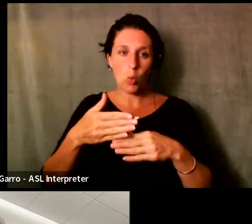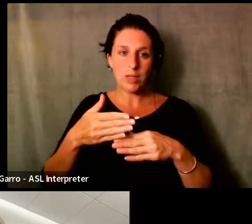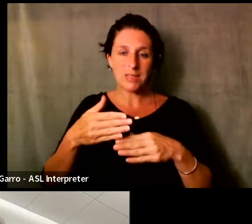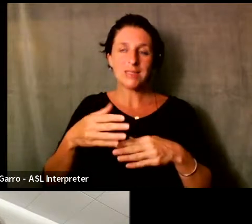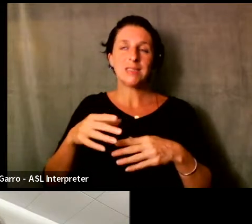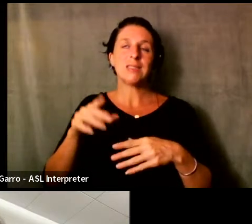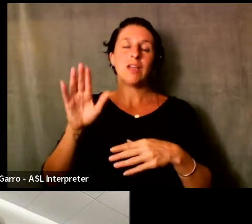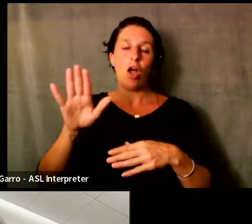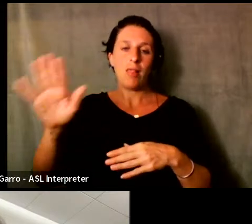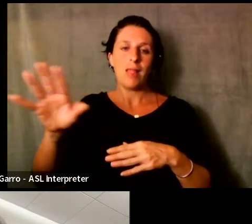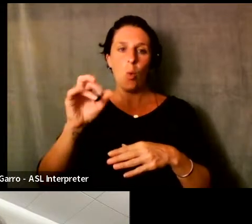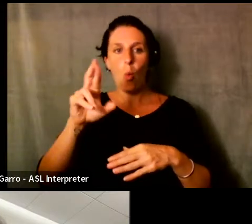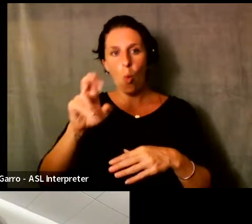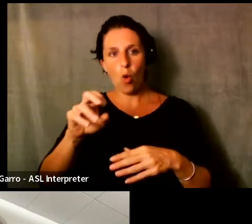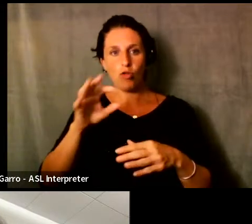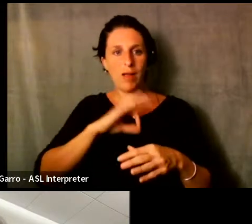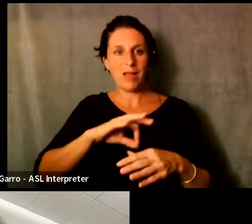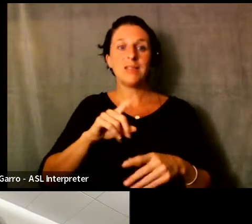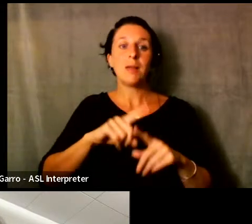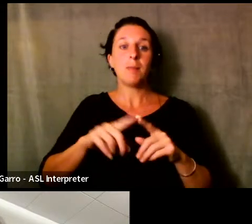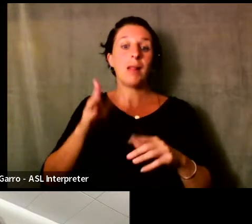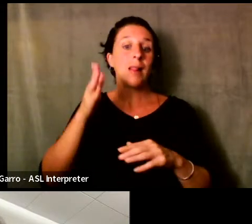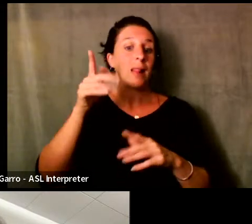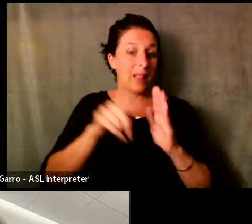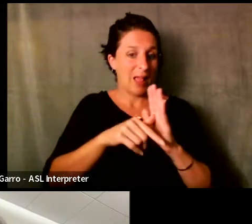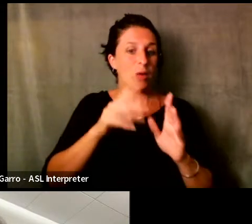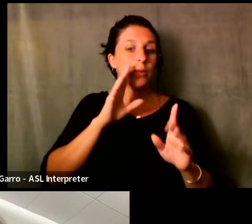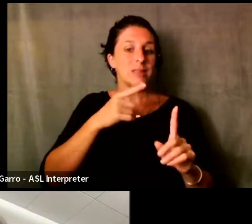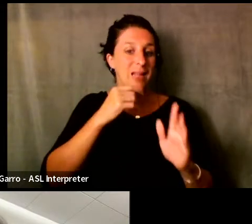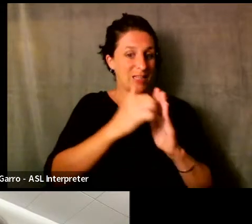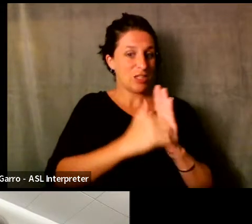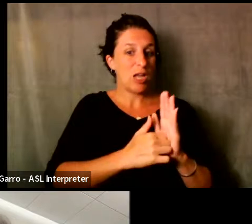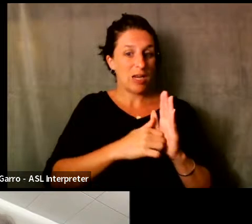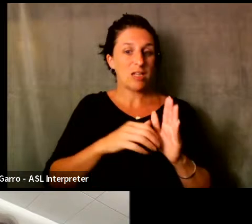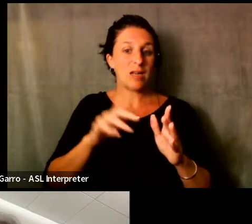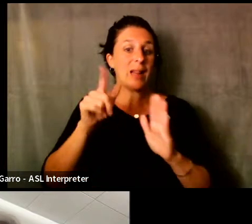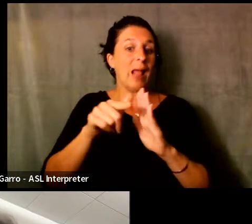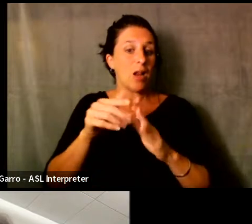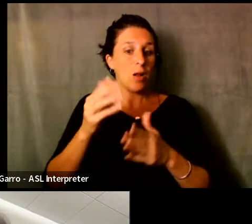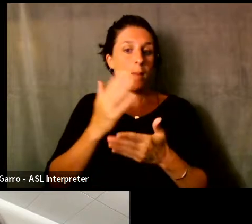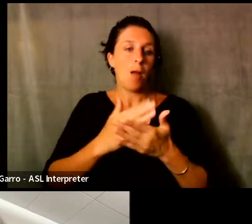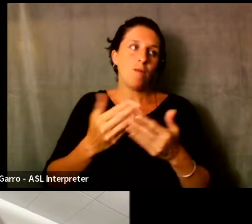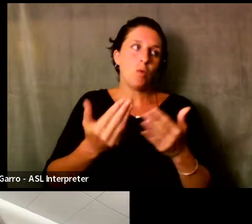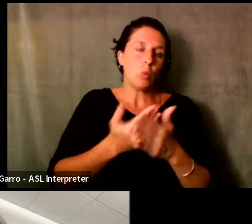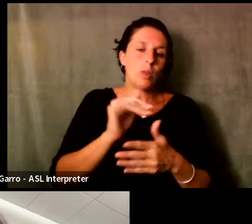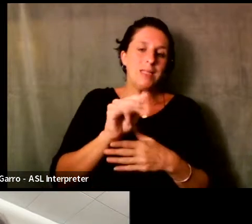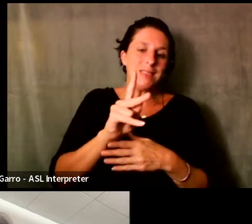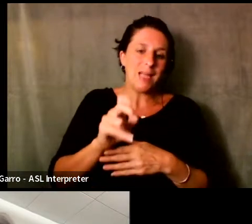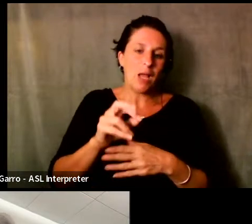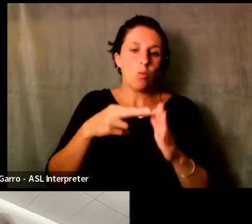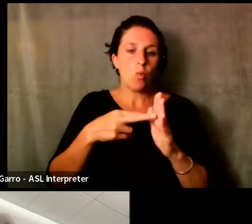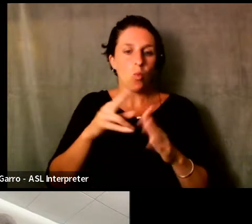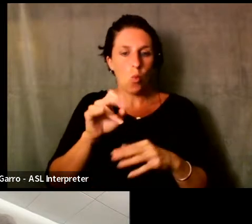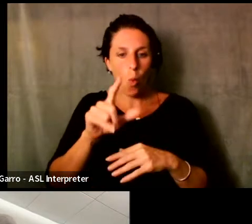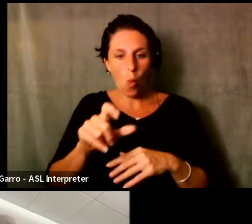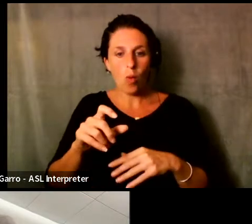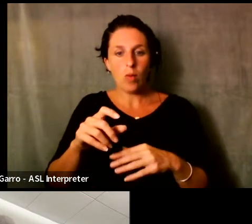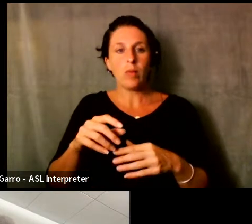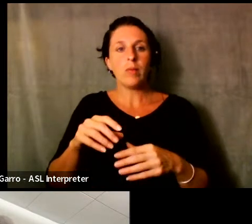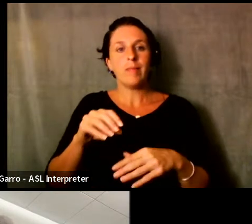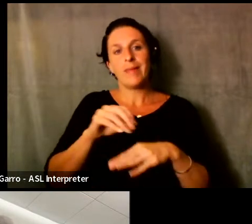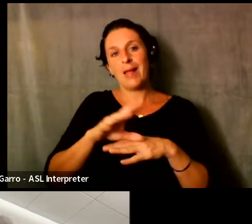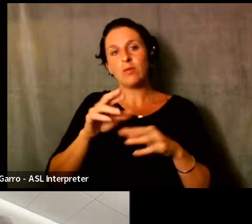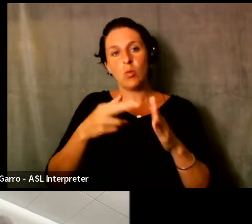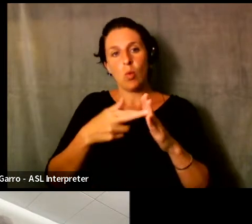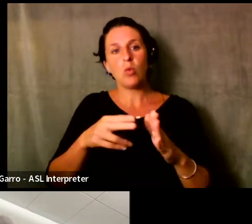agenda, there is a new role to offer them a college and career counseling. So part of that new intake role that's on the agenda later today, a counselor role,